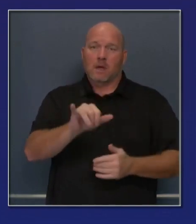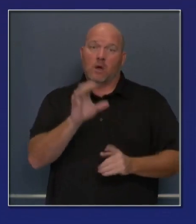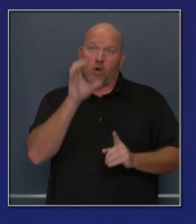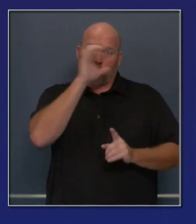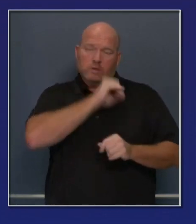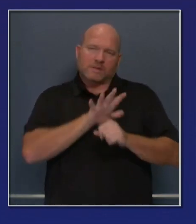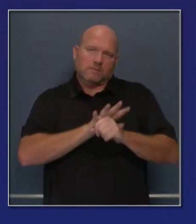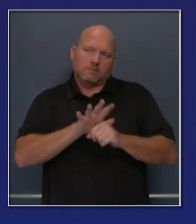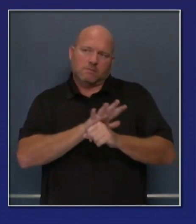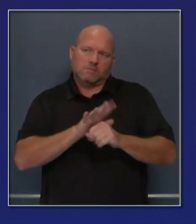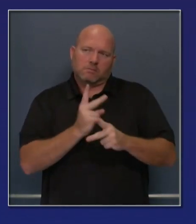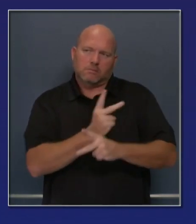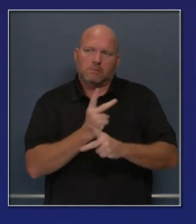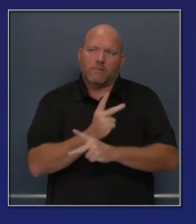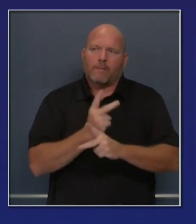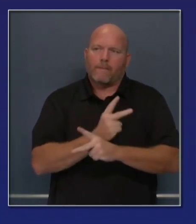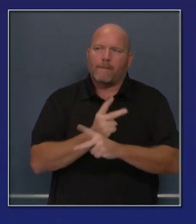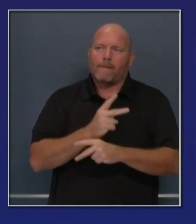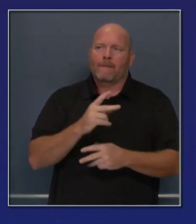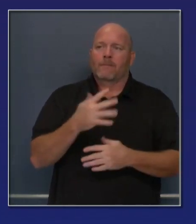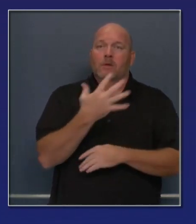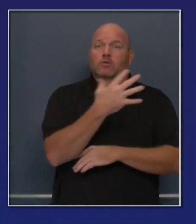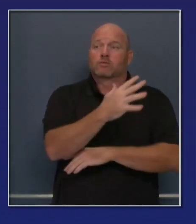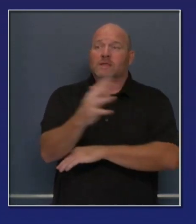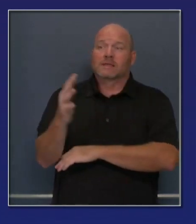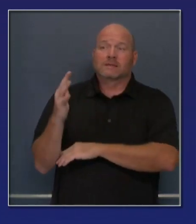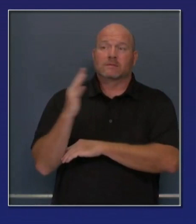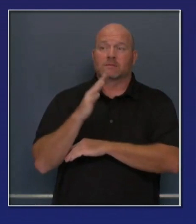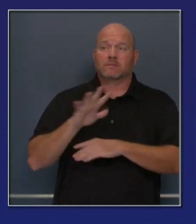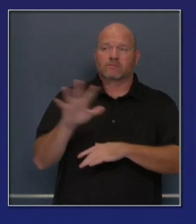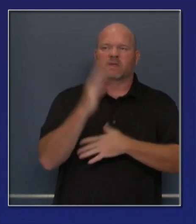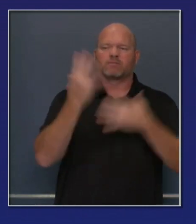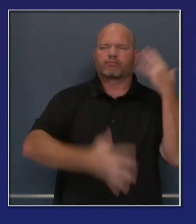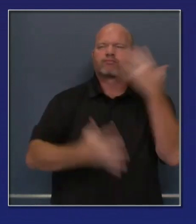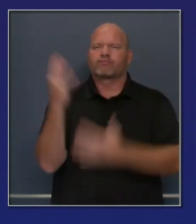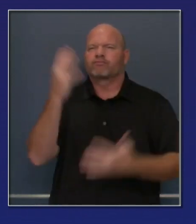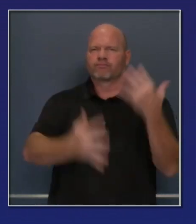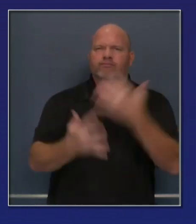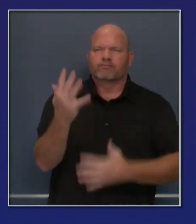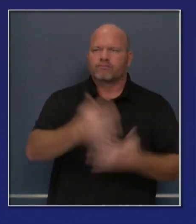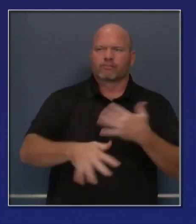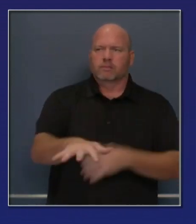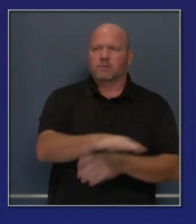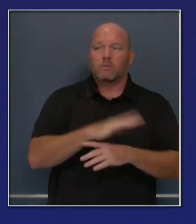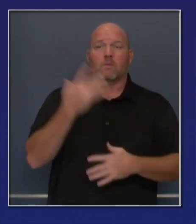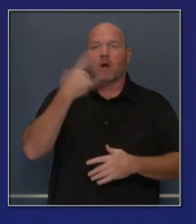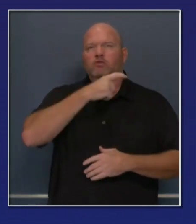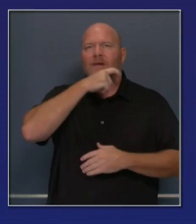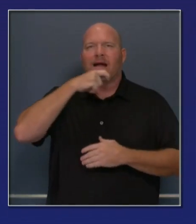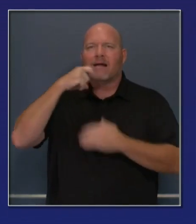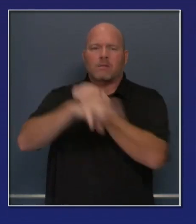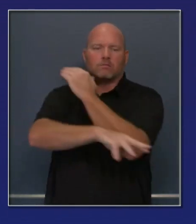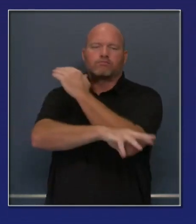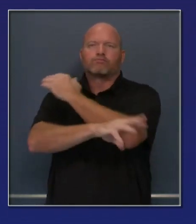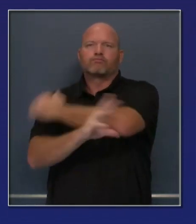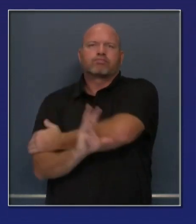163 million trees that fell because of the drought and historic,